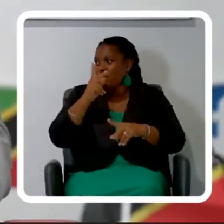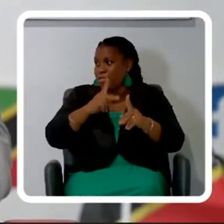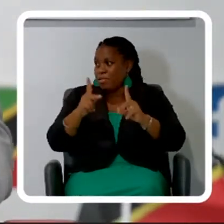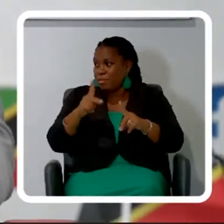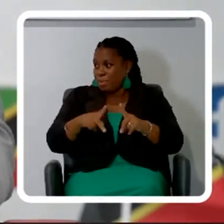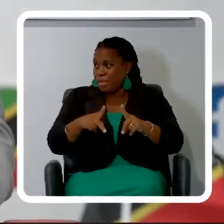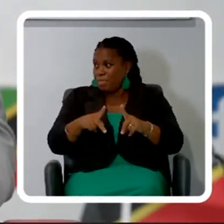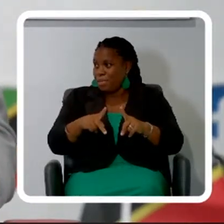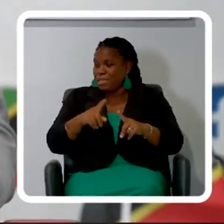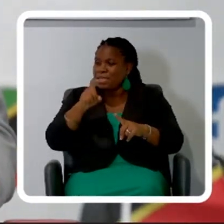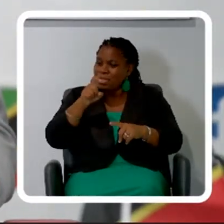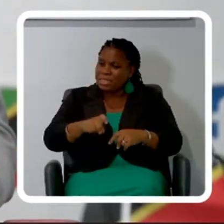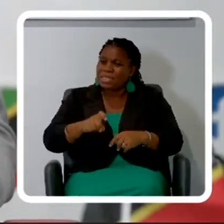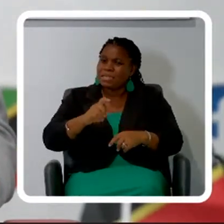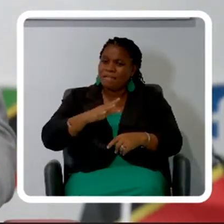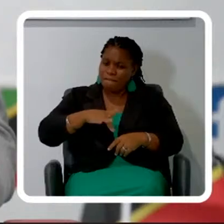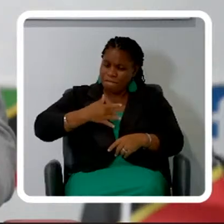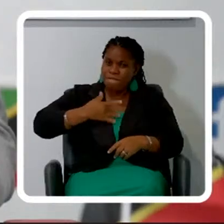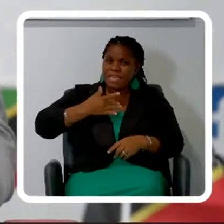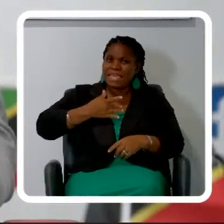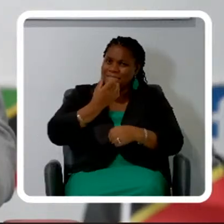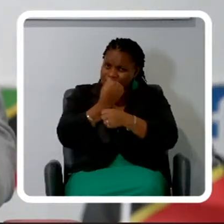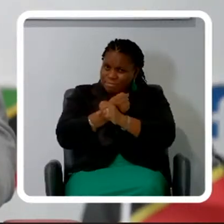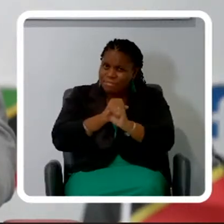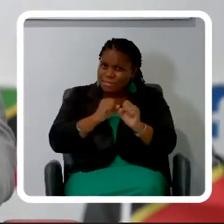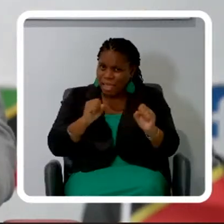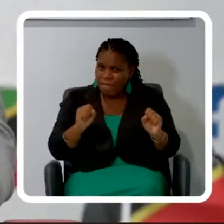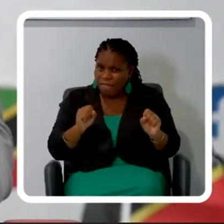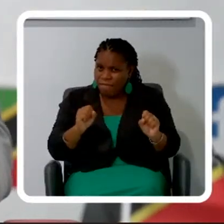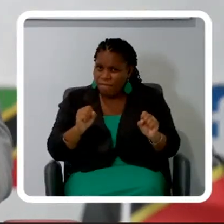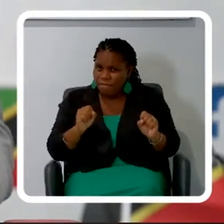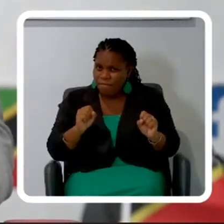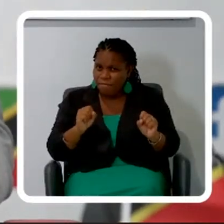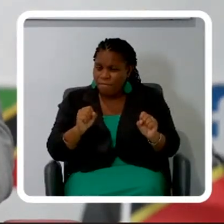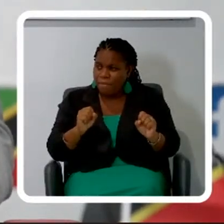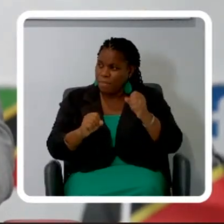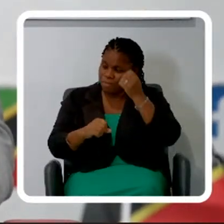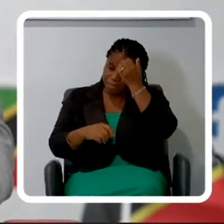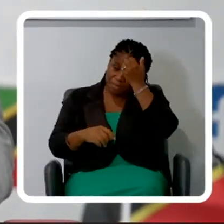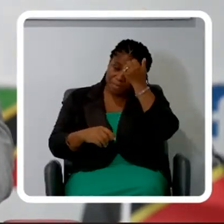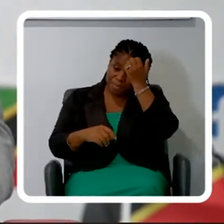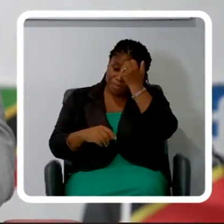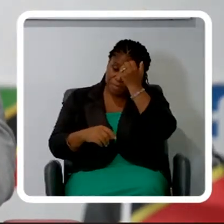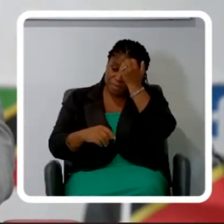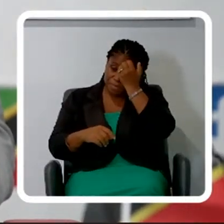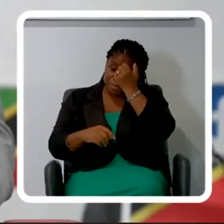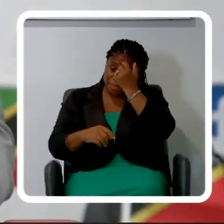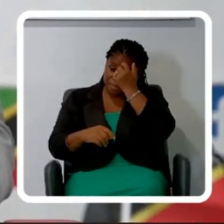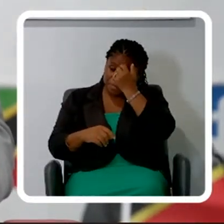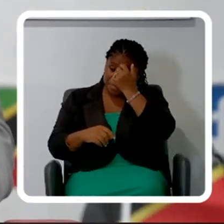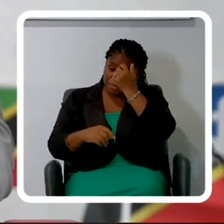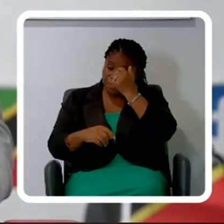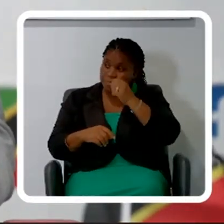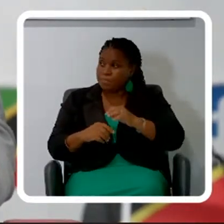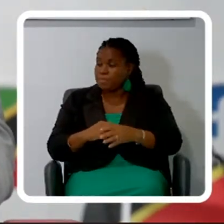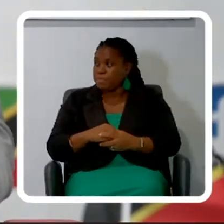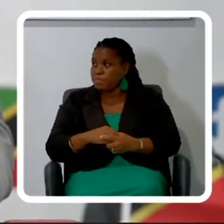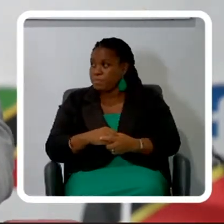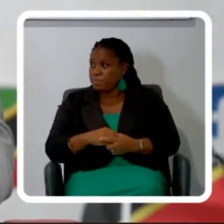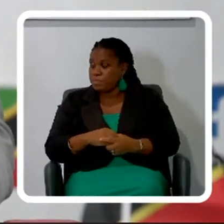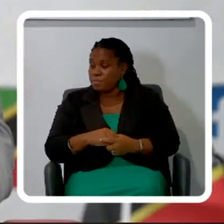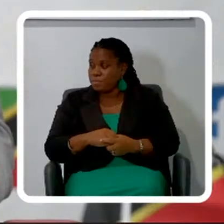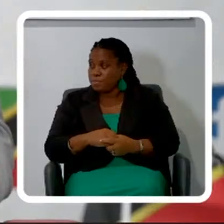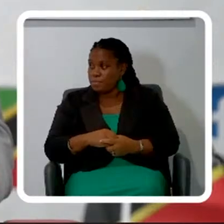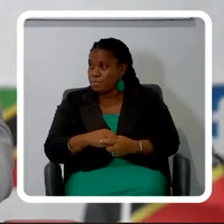why I prefer citizen security. Not only that, it is what is accepted now more internationally as well at the UN level,